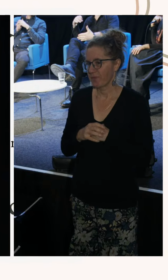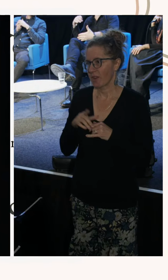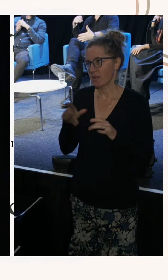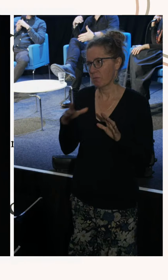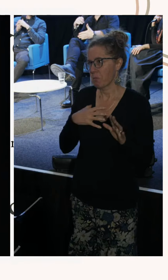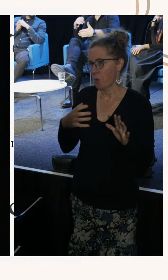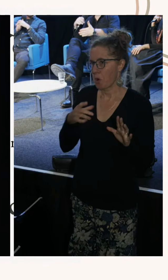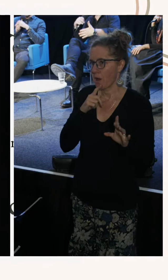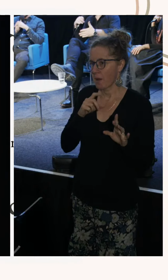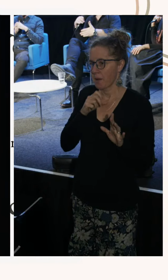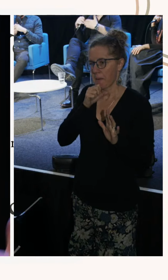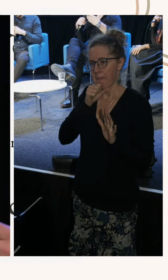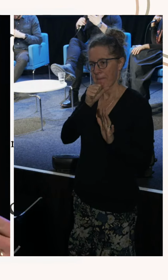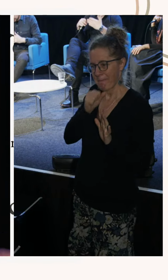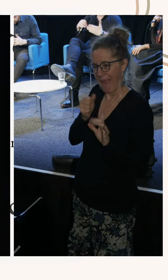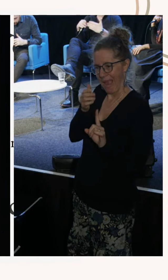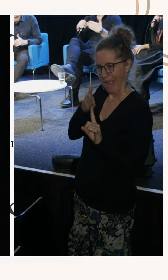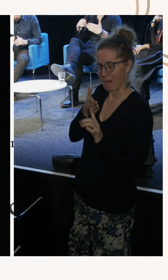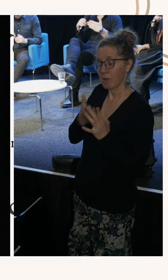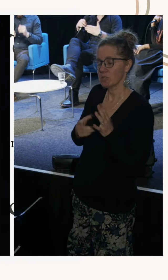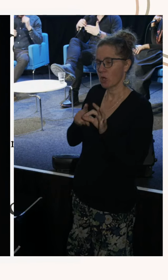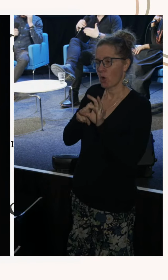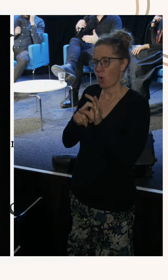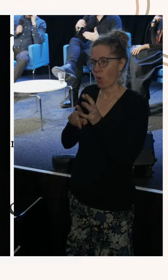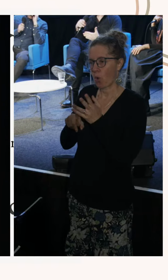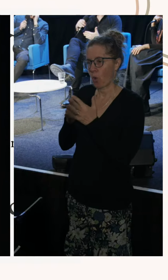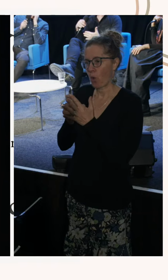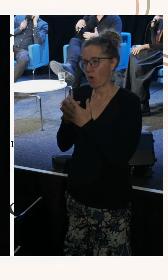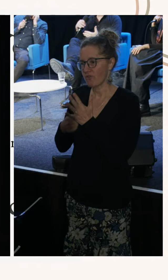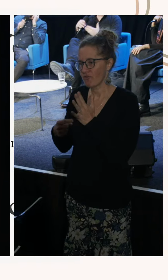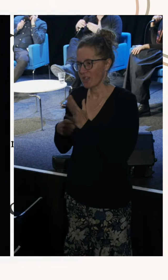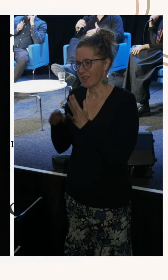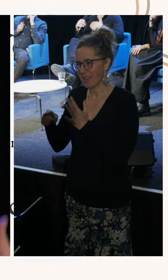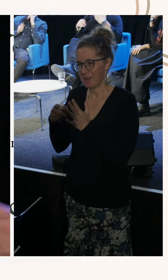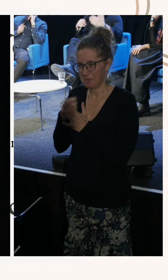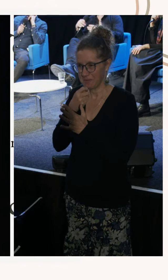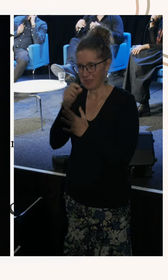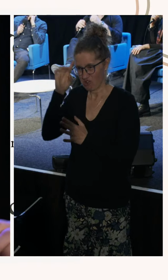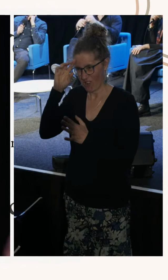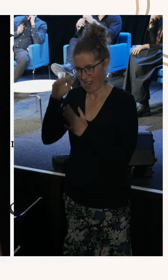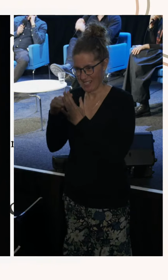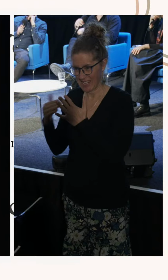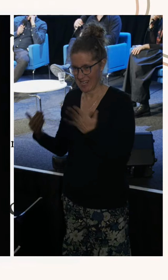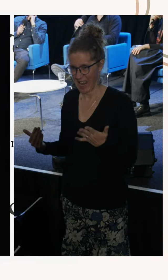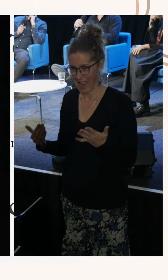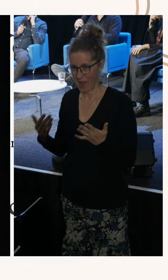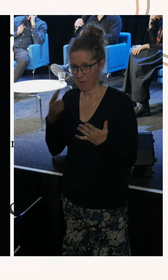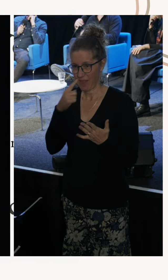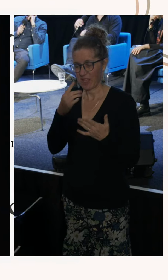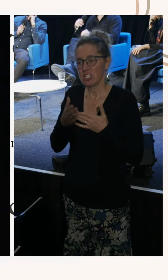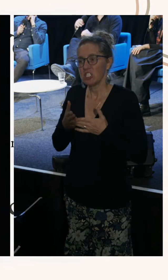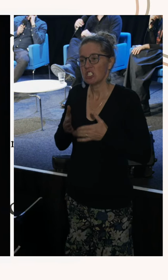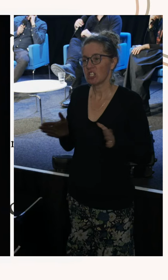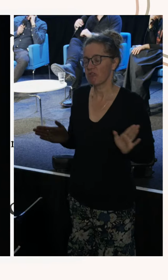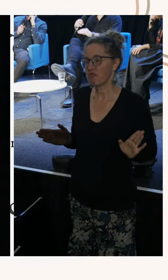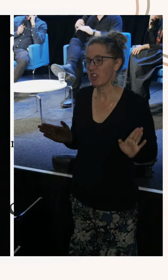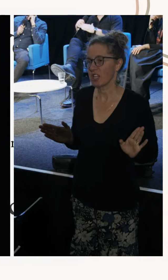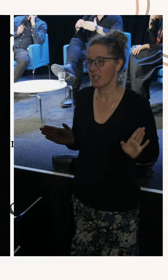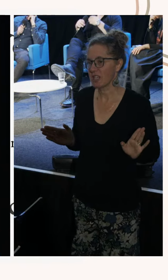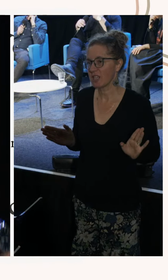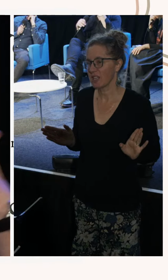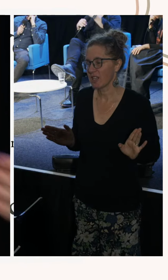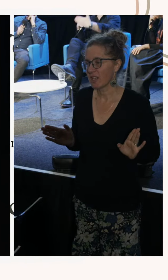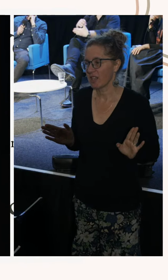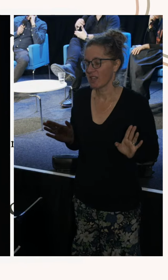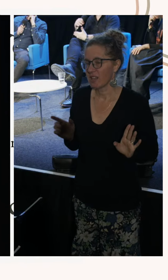narrative that Quadrant... Yeah. Because Quadrant is pretty nuts now, and I thought in general, in certain respects anyway, it